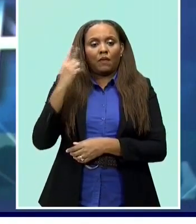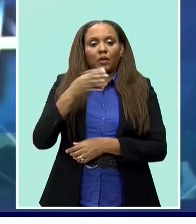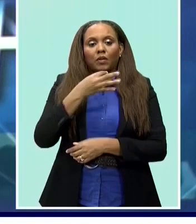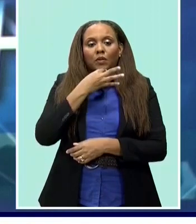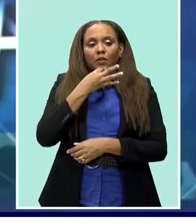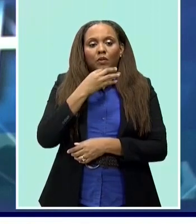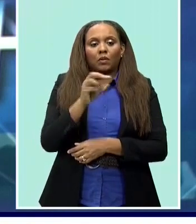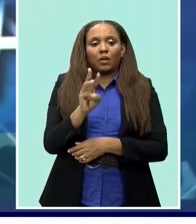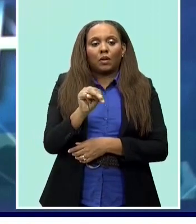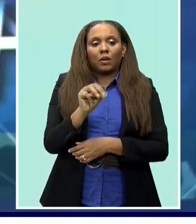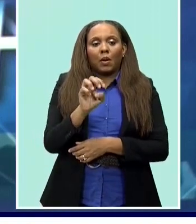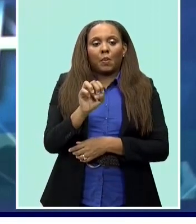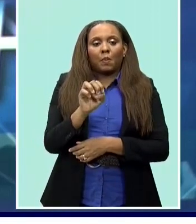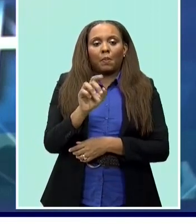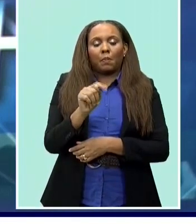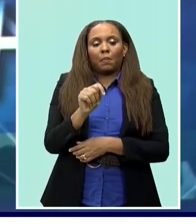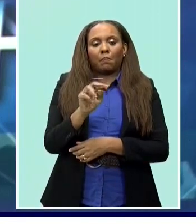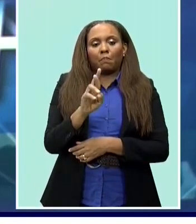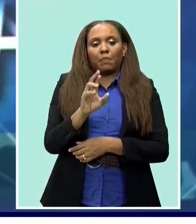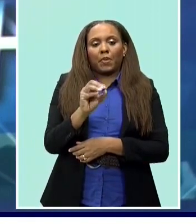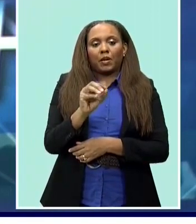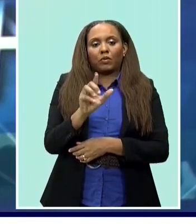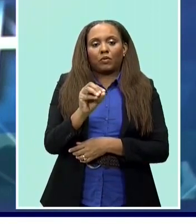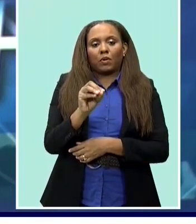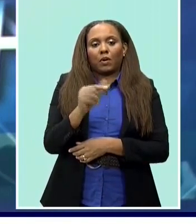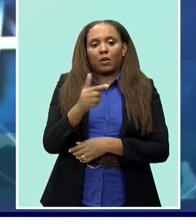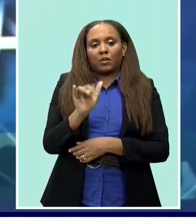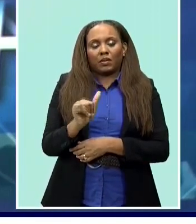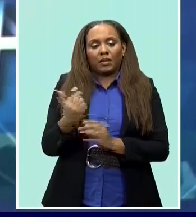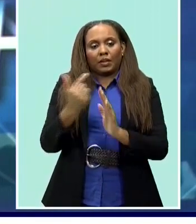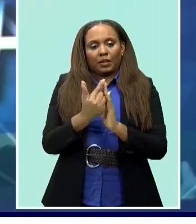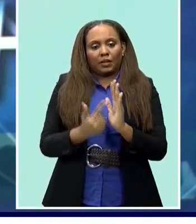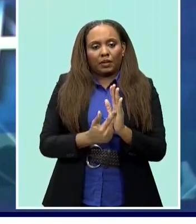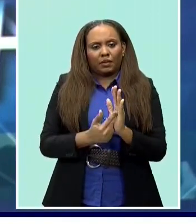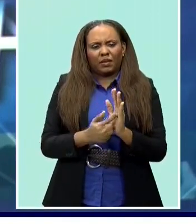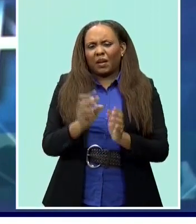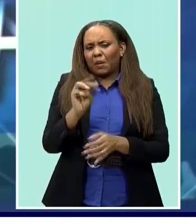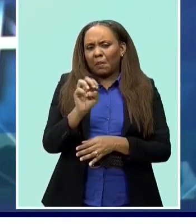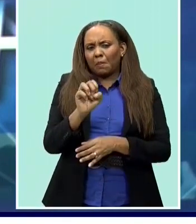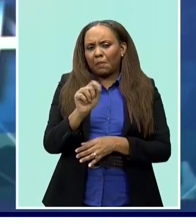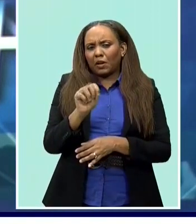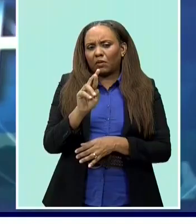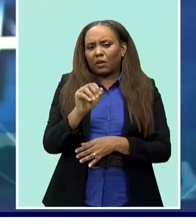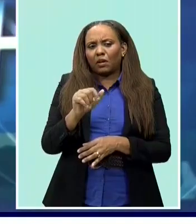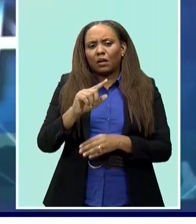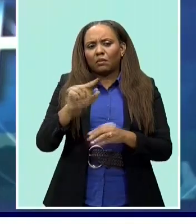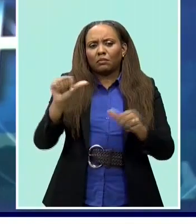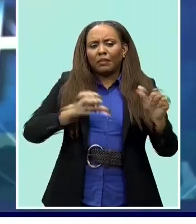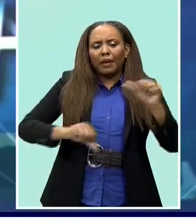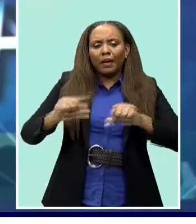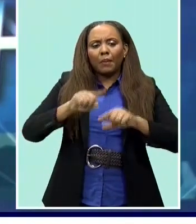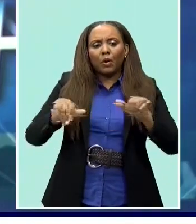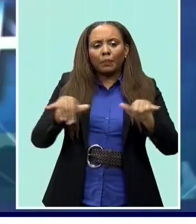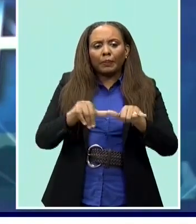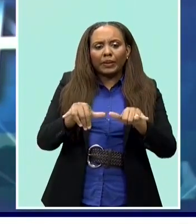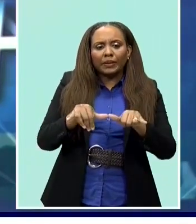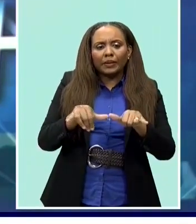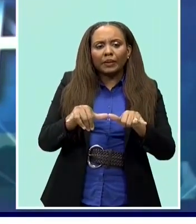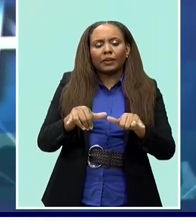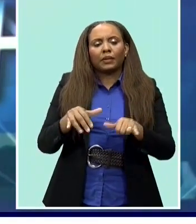enacted metrology legislation. Metrology is the science of measurement and includes all theoretical and practical aspects of